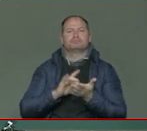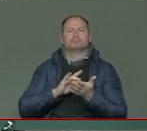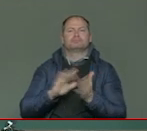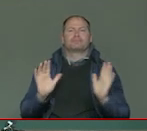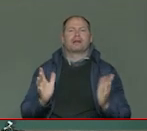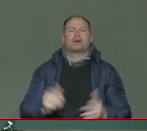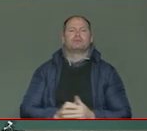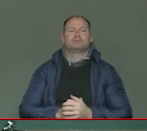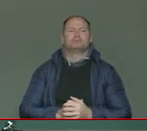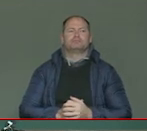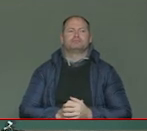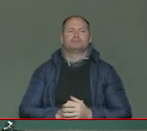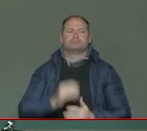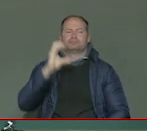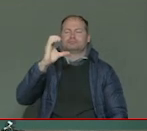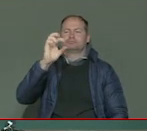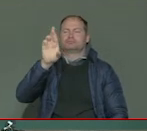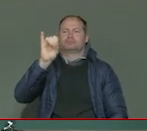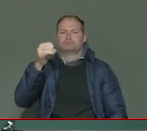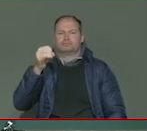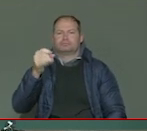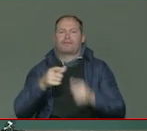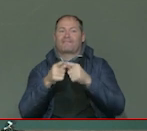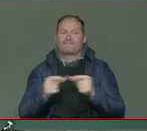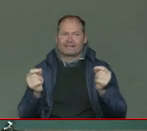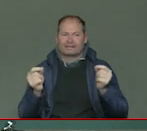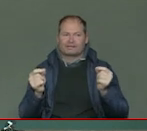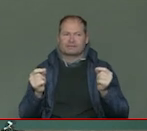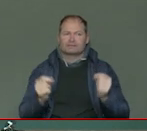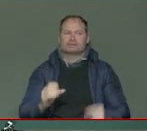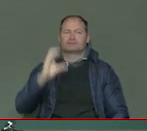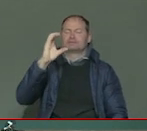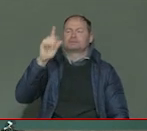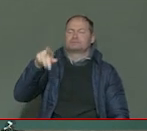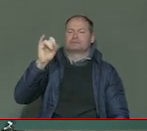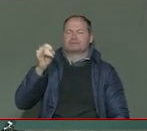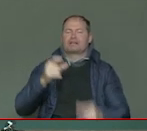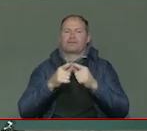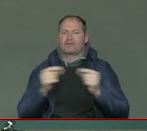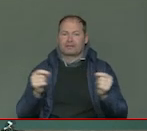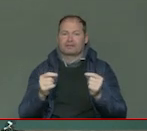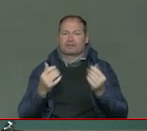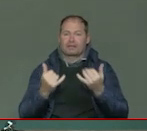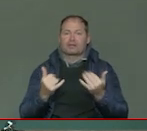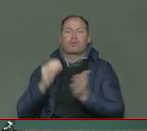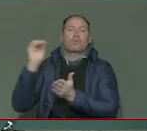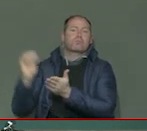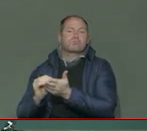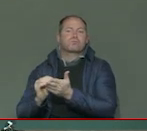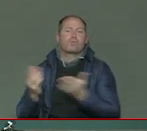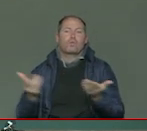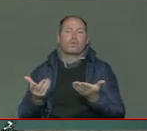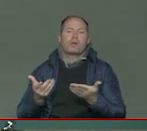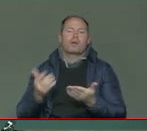your CRJ and CPJ, what did you do? You posted it to your bank account. So when they